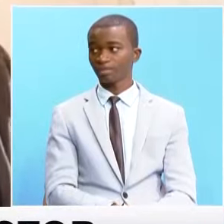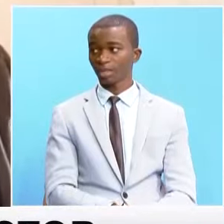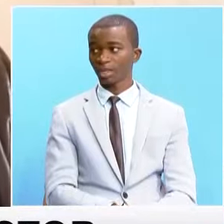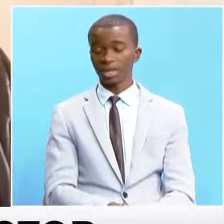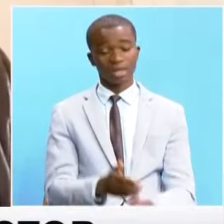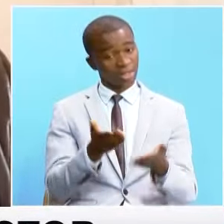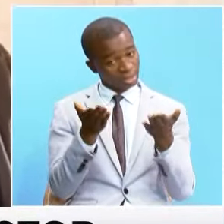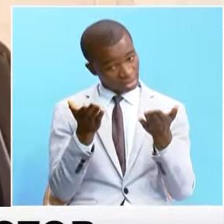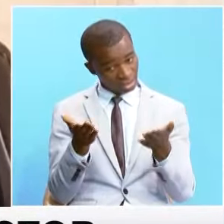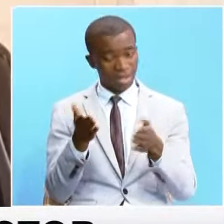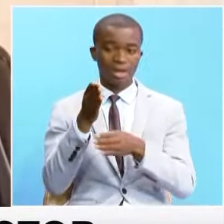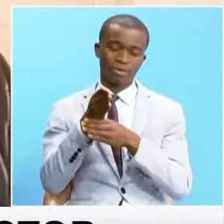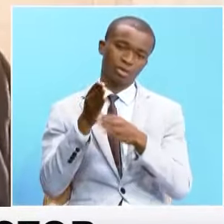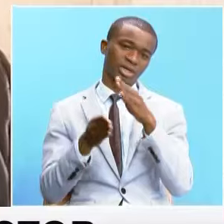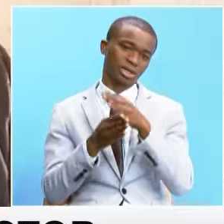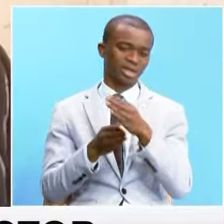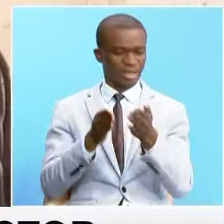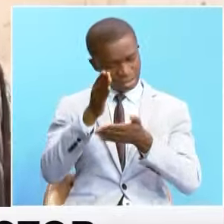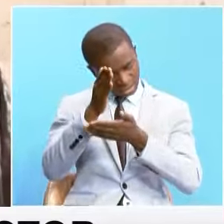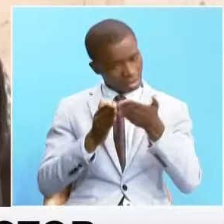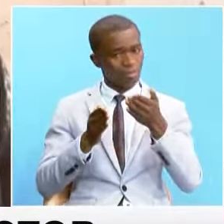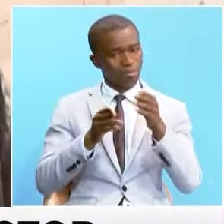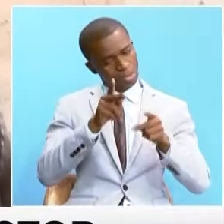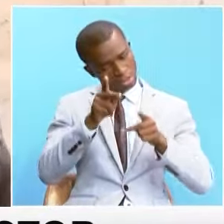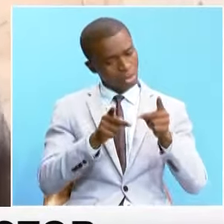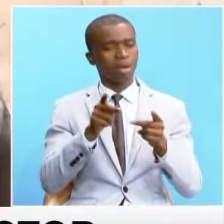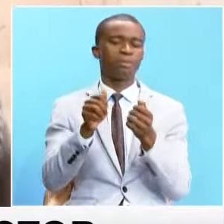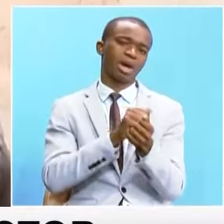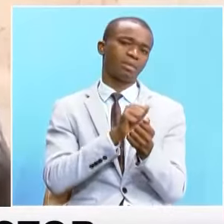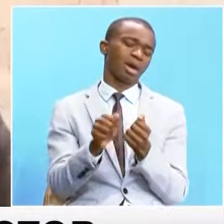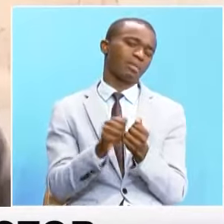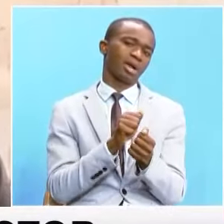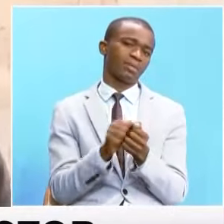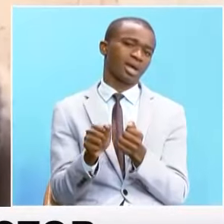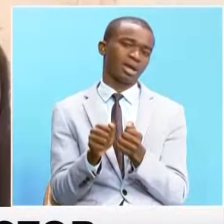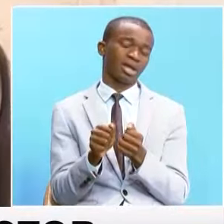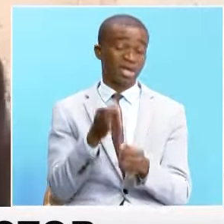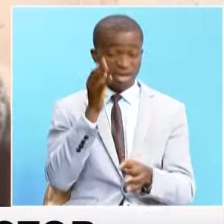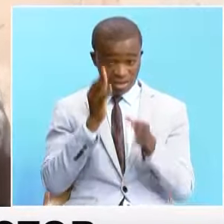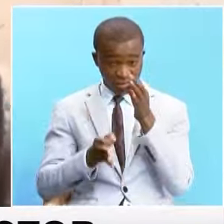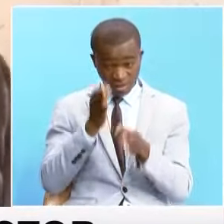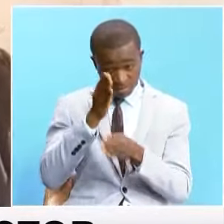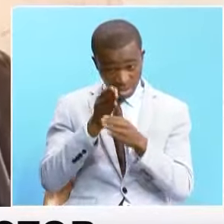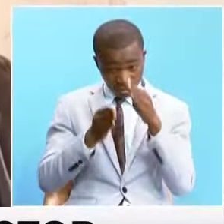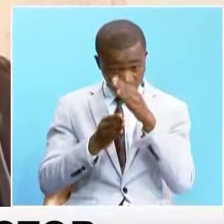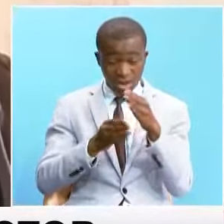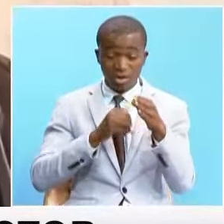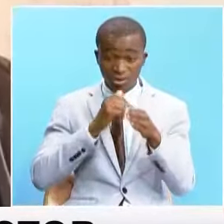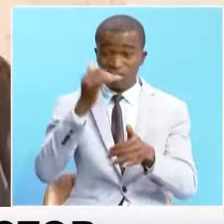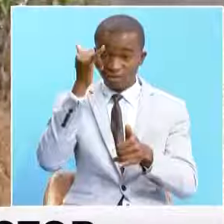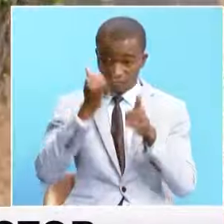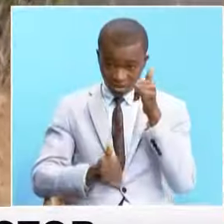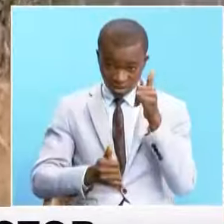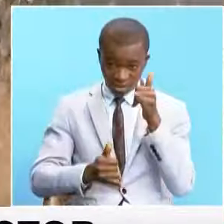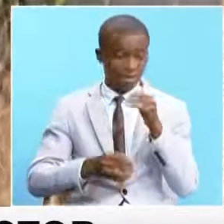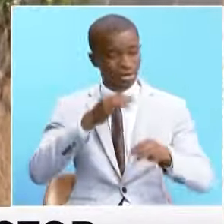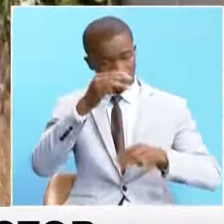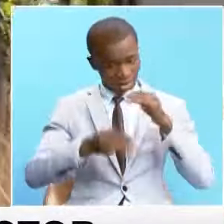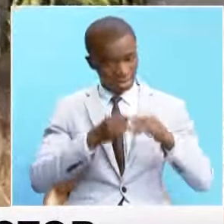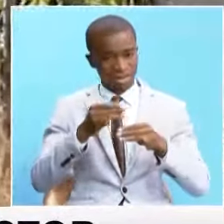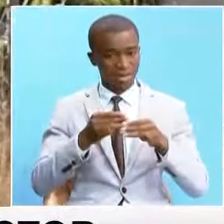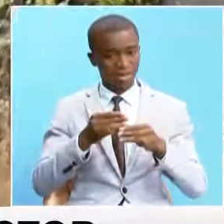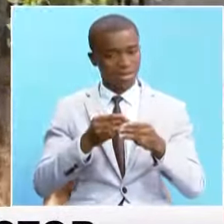Vandalized. Mushilaimo nebiye pandi chikulanga chaigala peta chile bombero tachapwa automatically inshallah vandalized